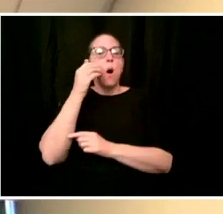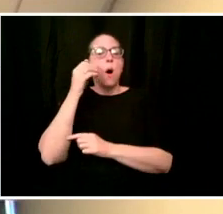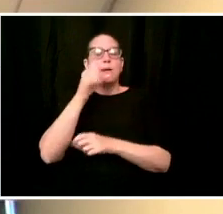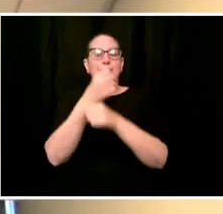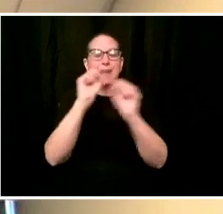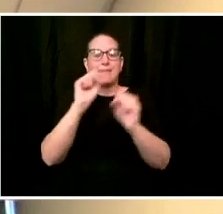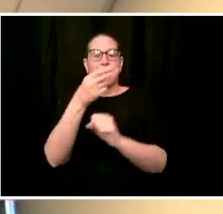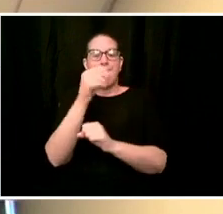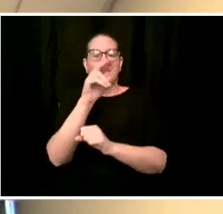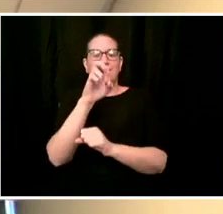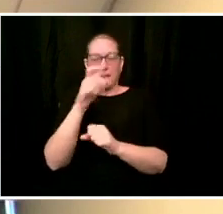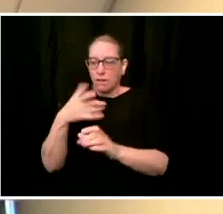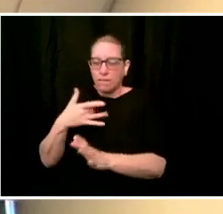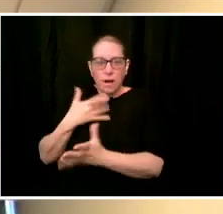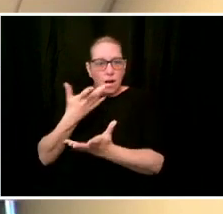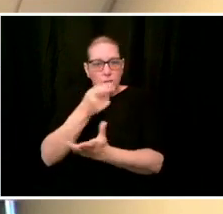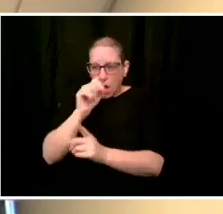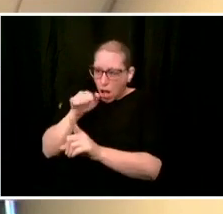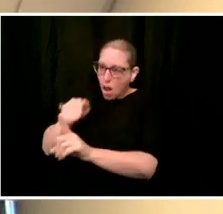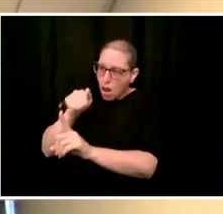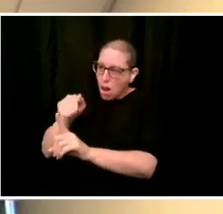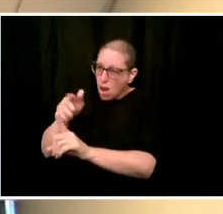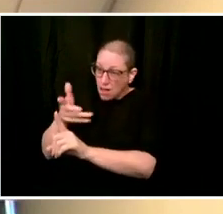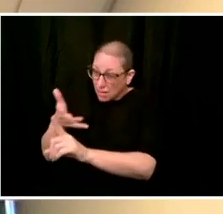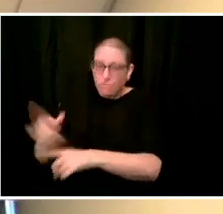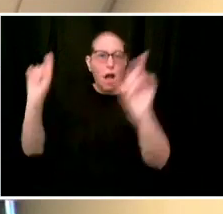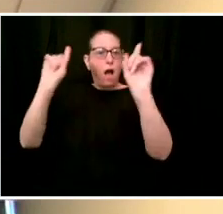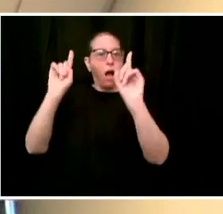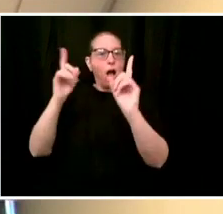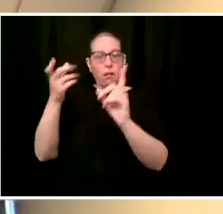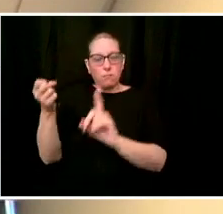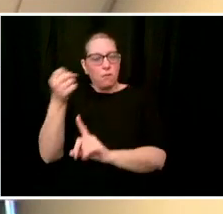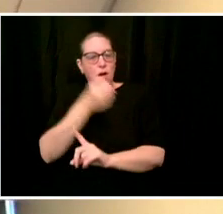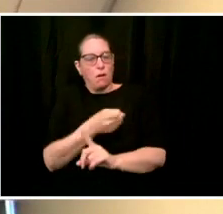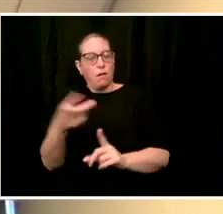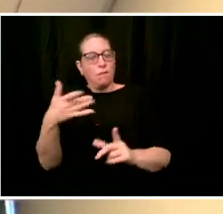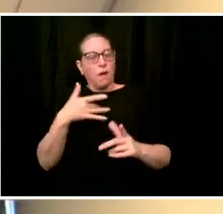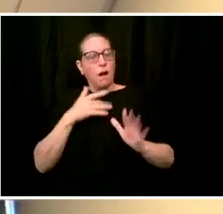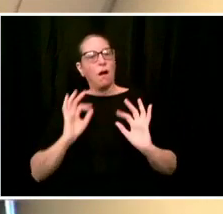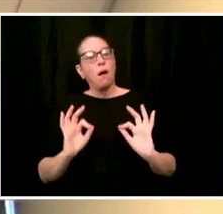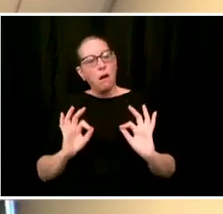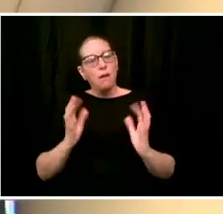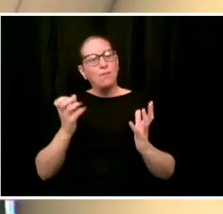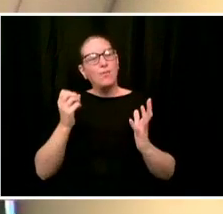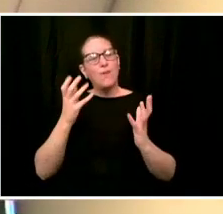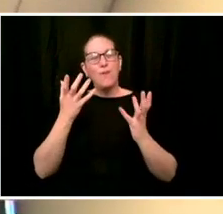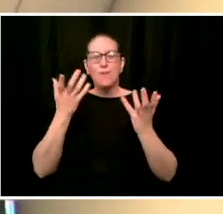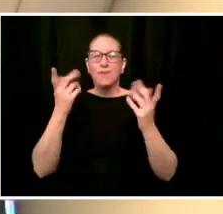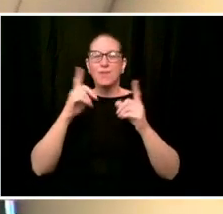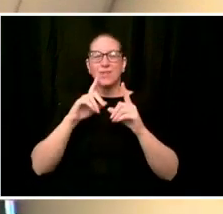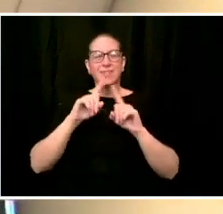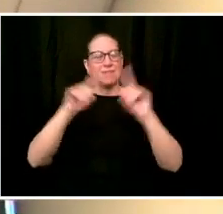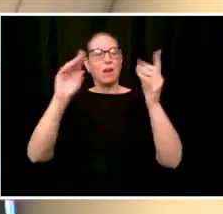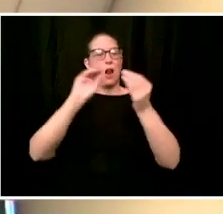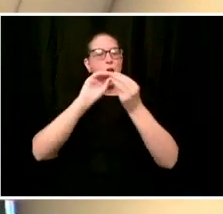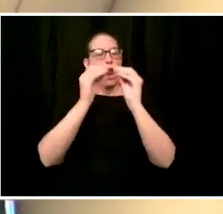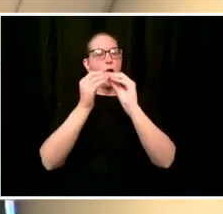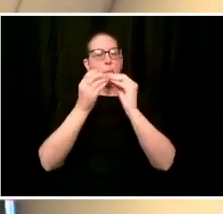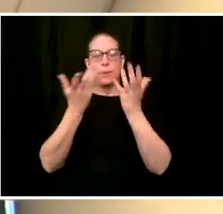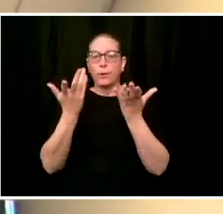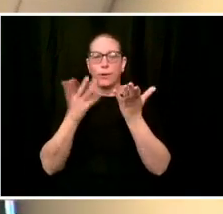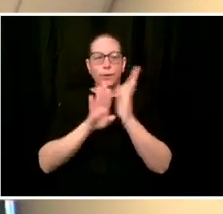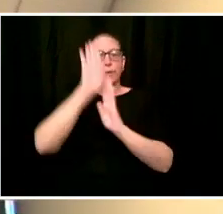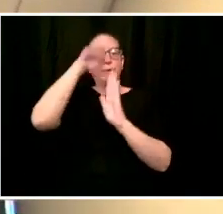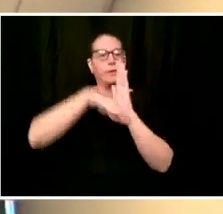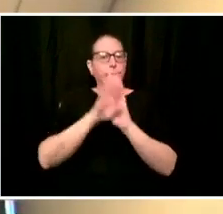beings, and we're having a much greater rate of engagement, a much greater rate of people accepting services. Yes, you're right. On